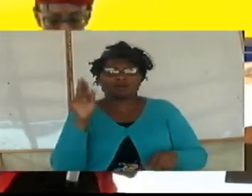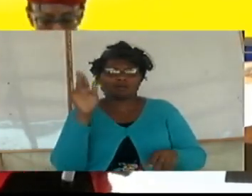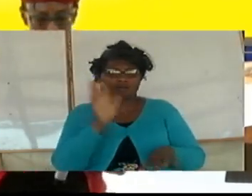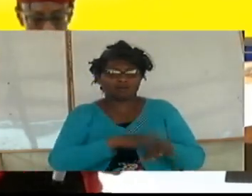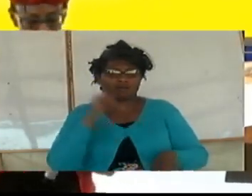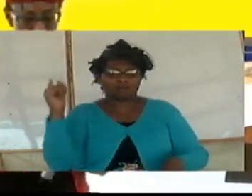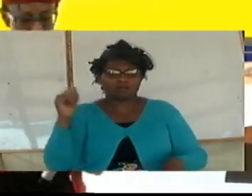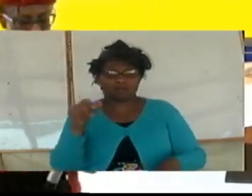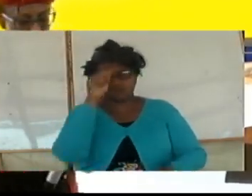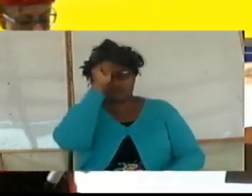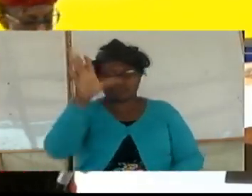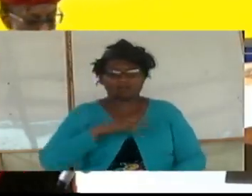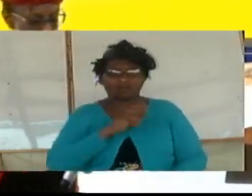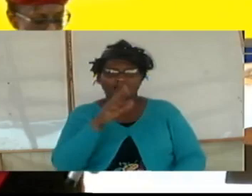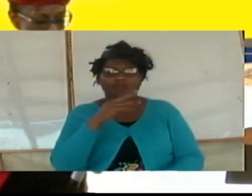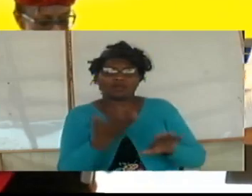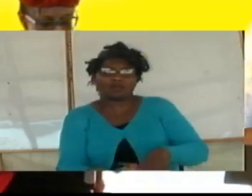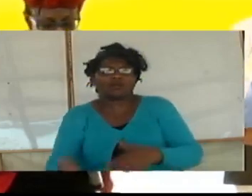Men are dying.